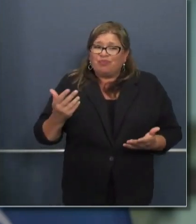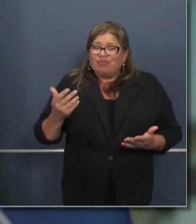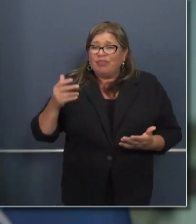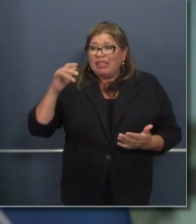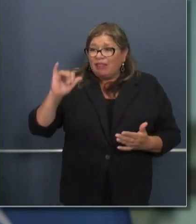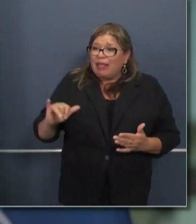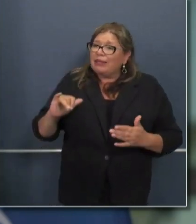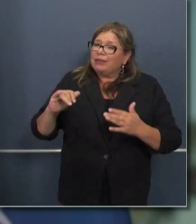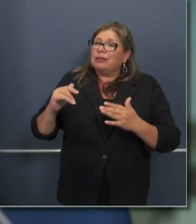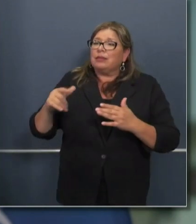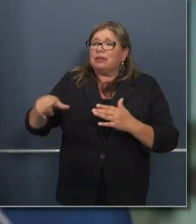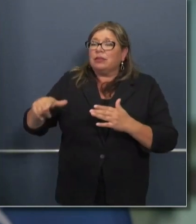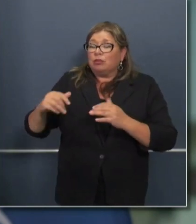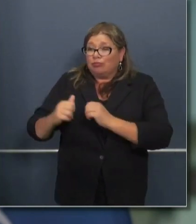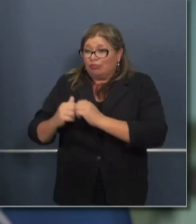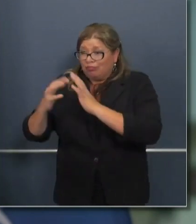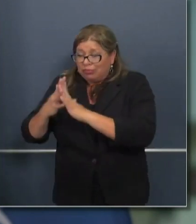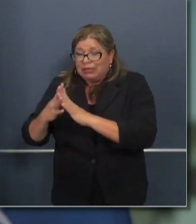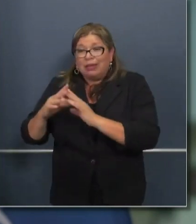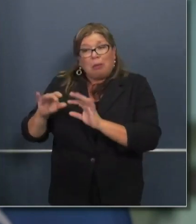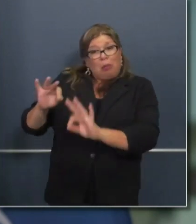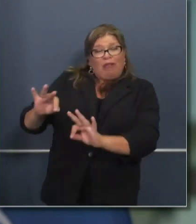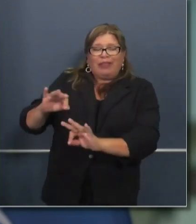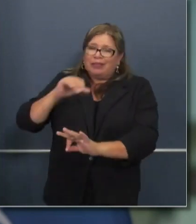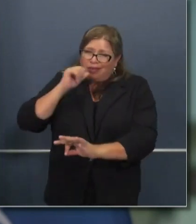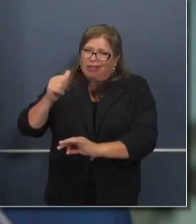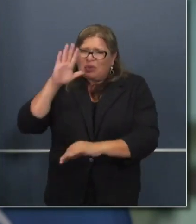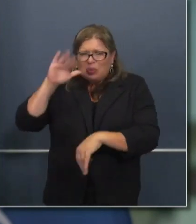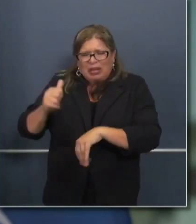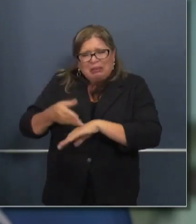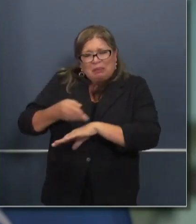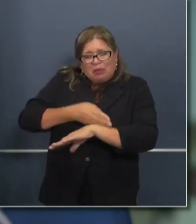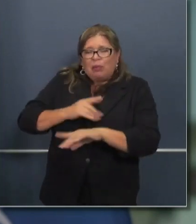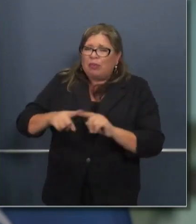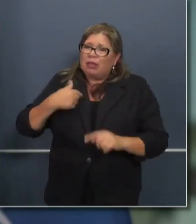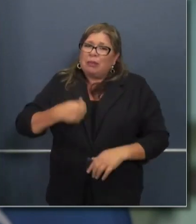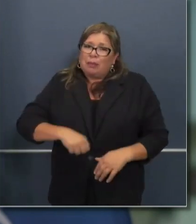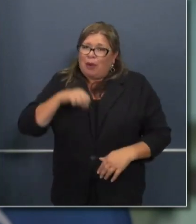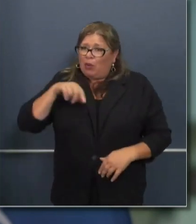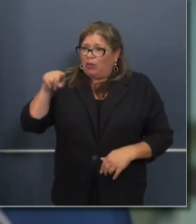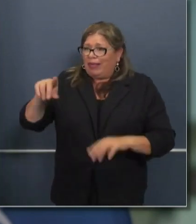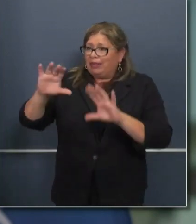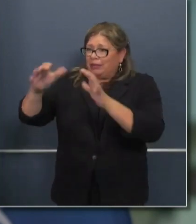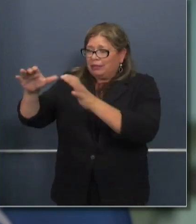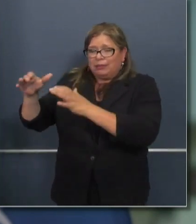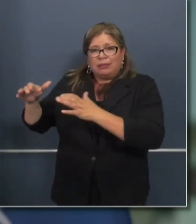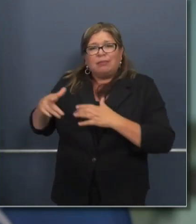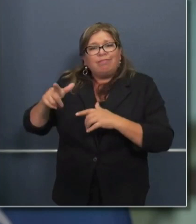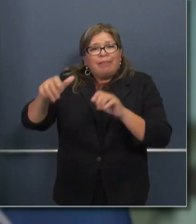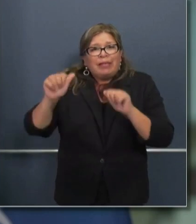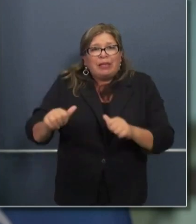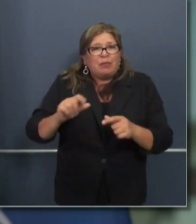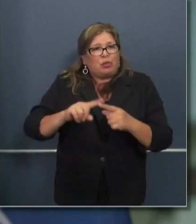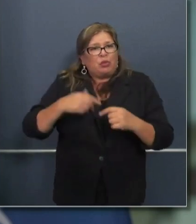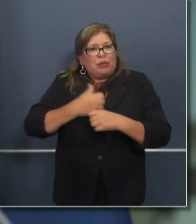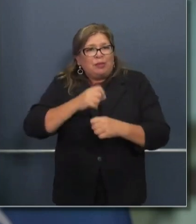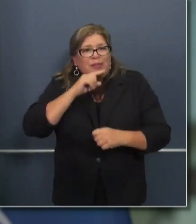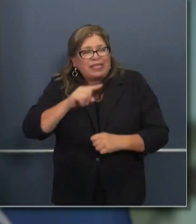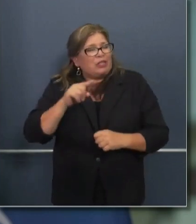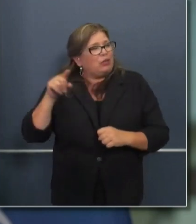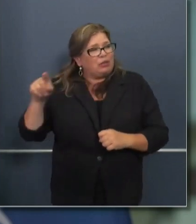these areas are opportunities to do more and do better, but I'm very proud of the team for being able to meet the